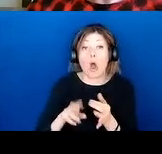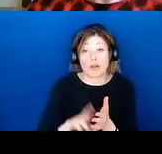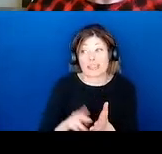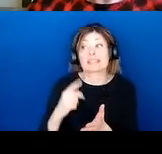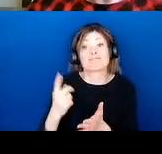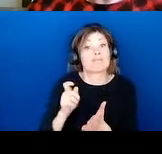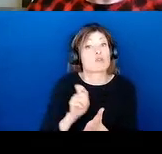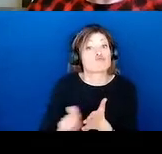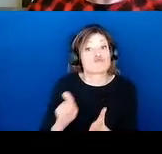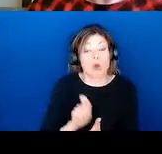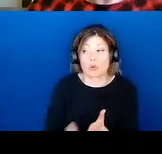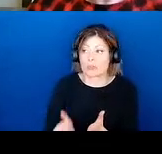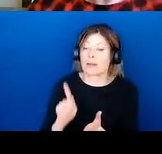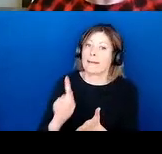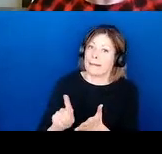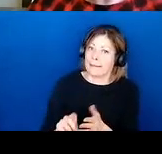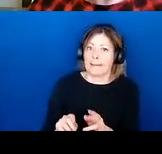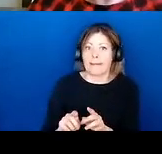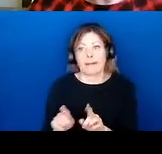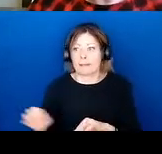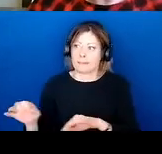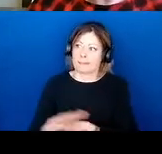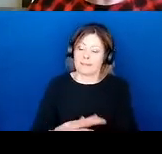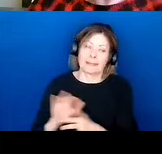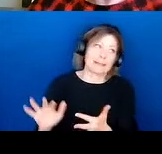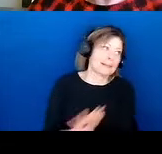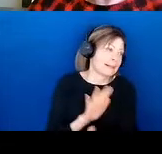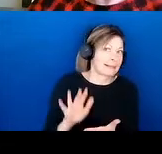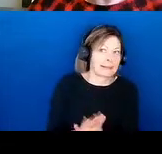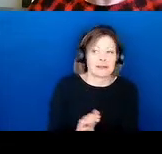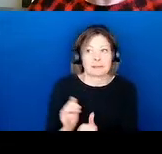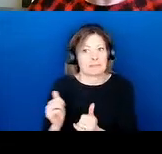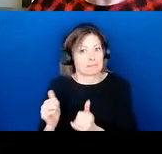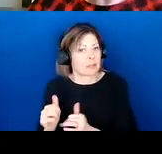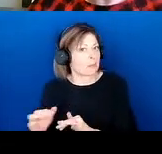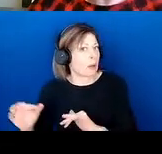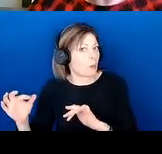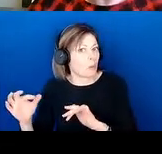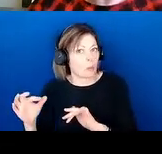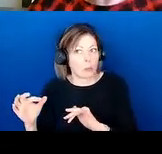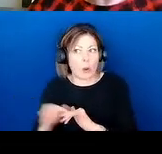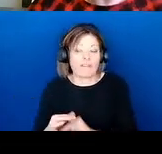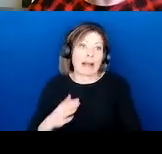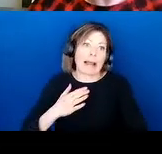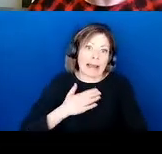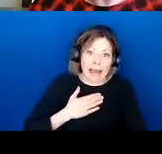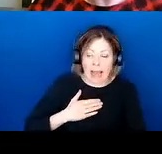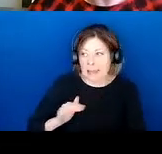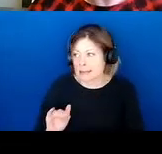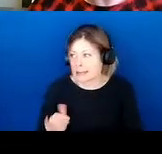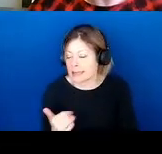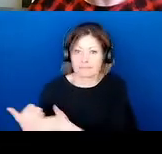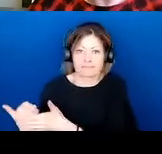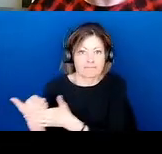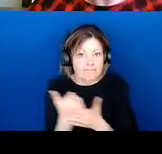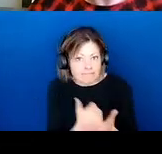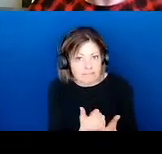happiness with a wife who not only likes, but greatly assists me in this prudent scheme."